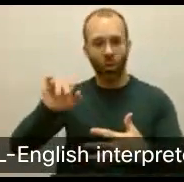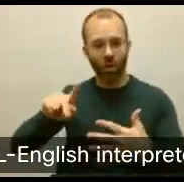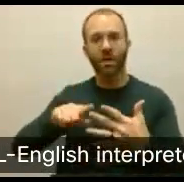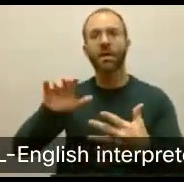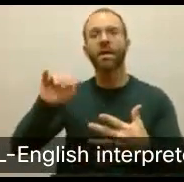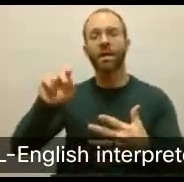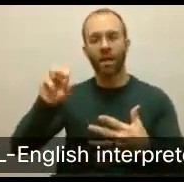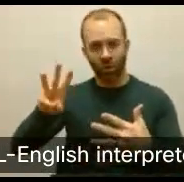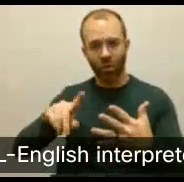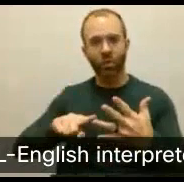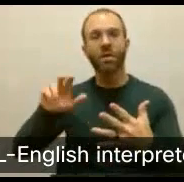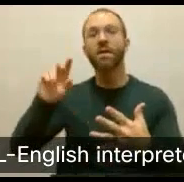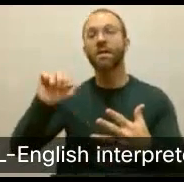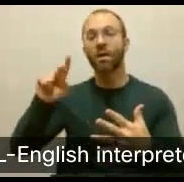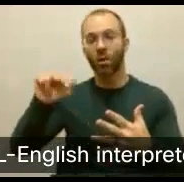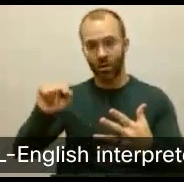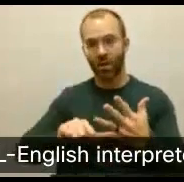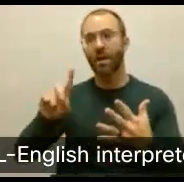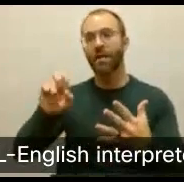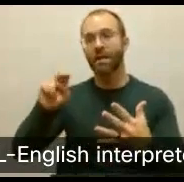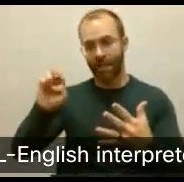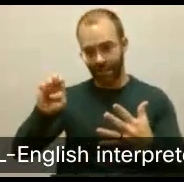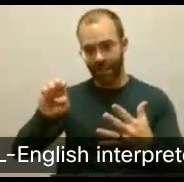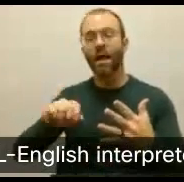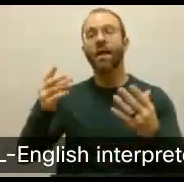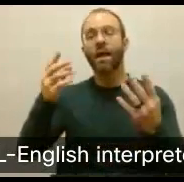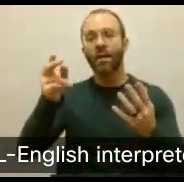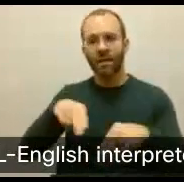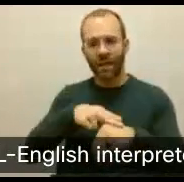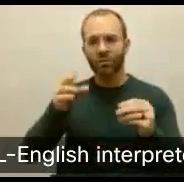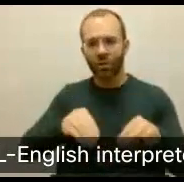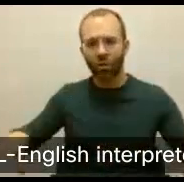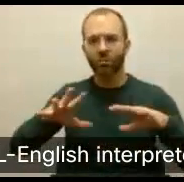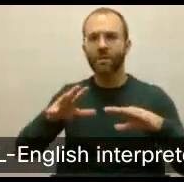Anishinaabe, Dakota, and Dene, and the national homeland of the Red River Métis.